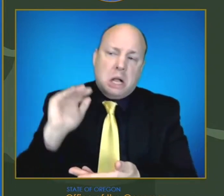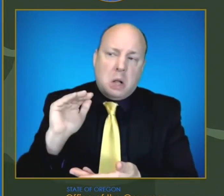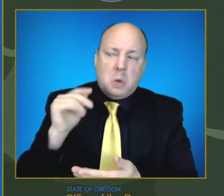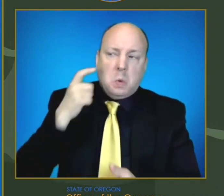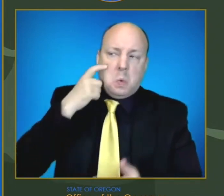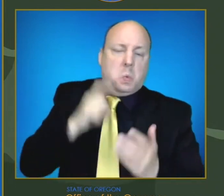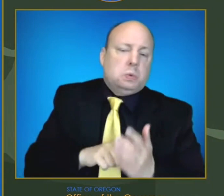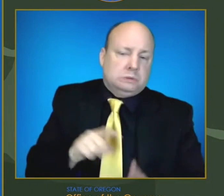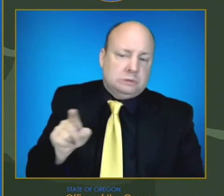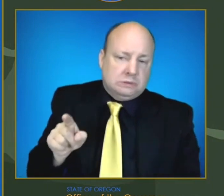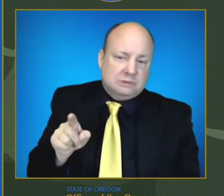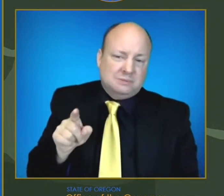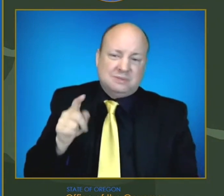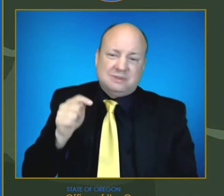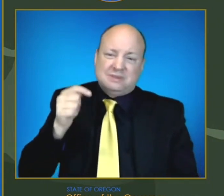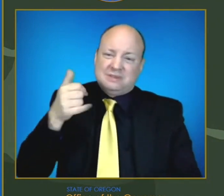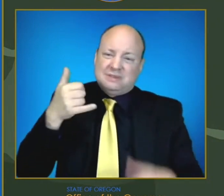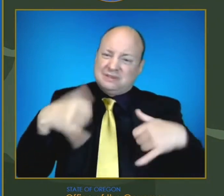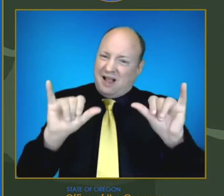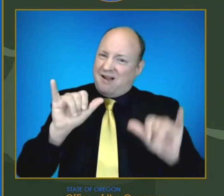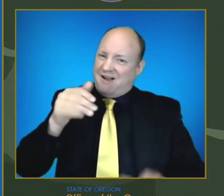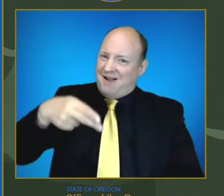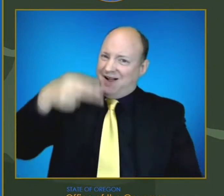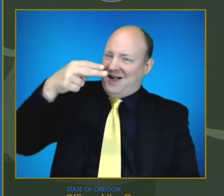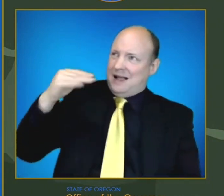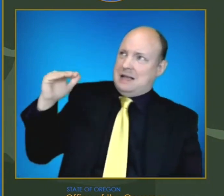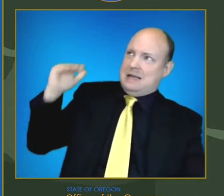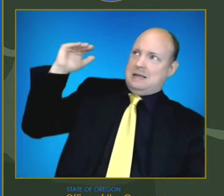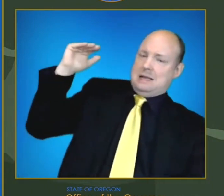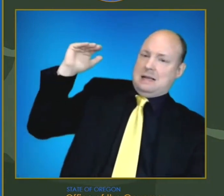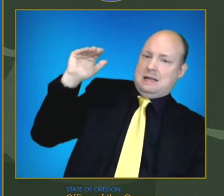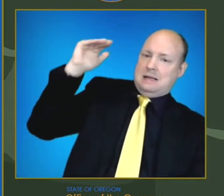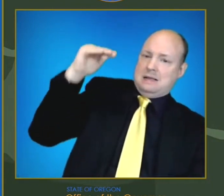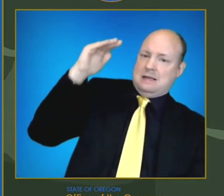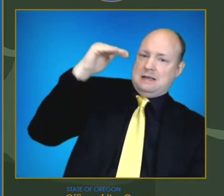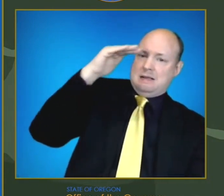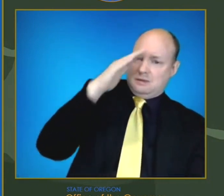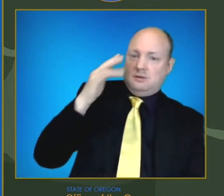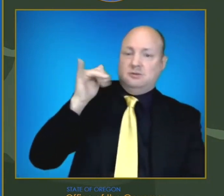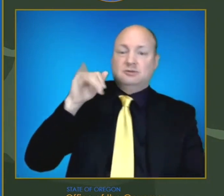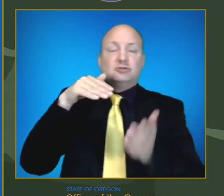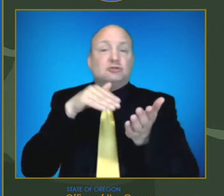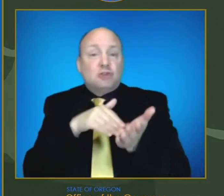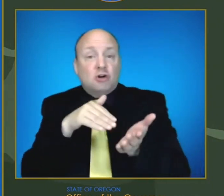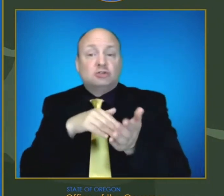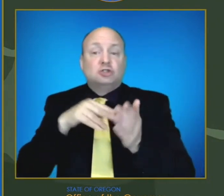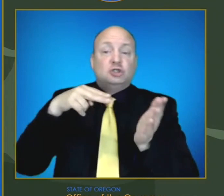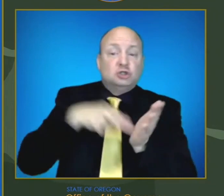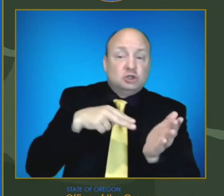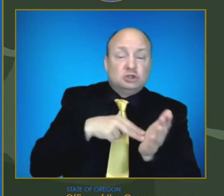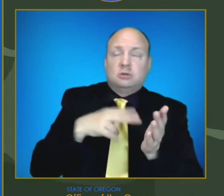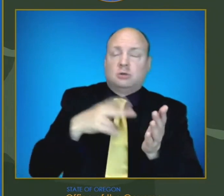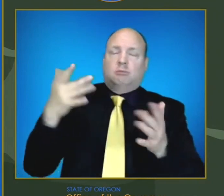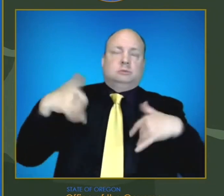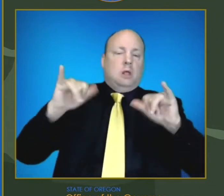high, continuing to stress doctors and nurses in ICUs across the state. But it's encouraging to see them coming